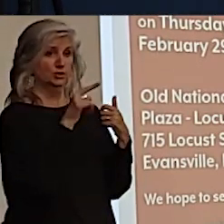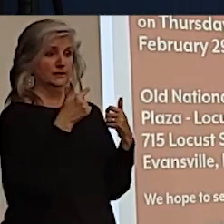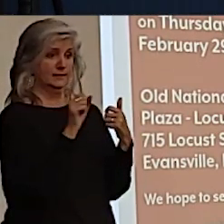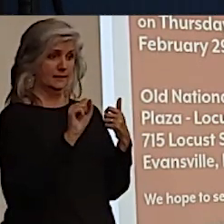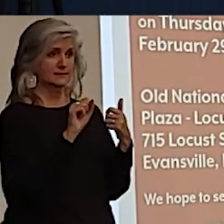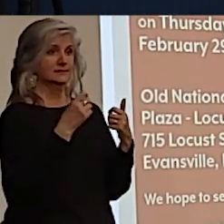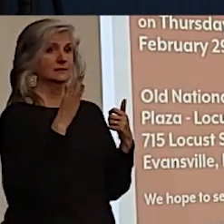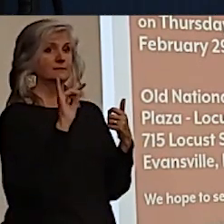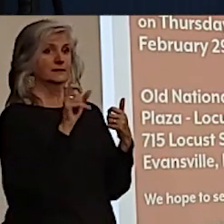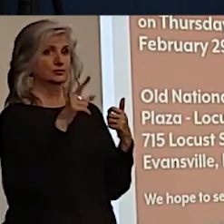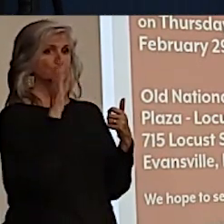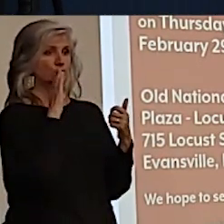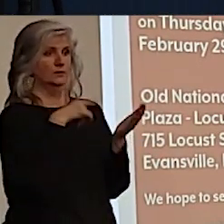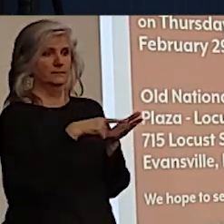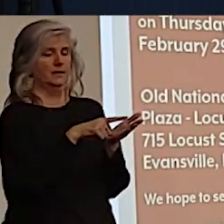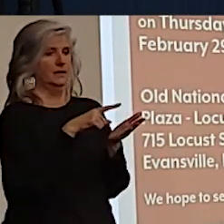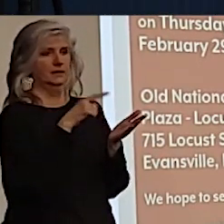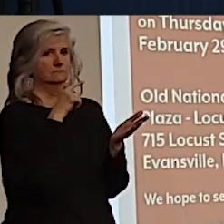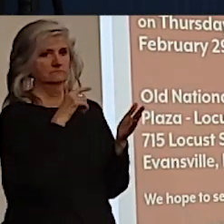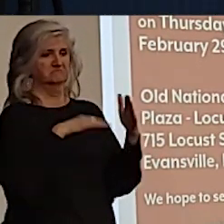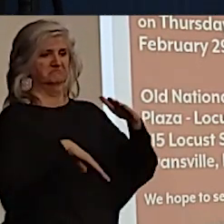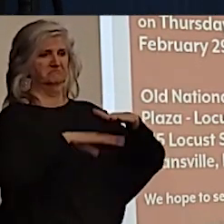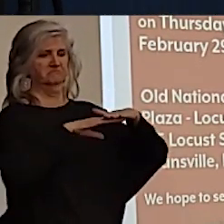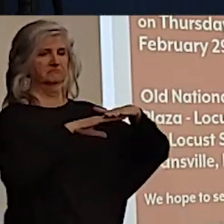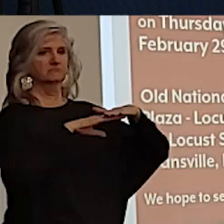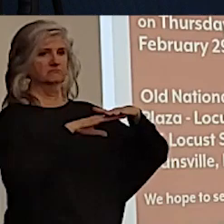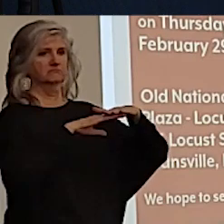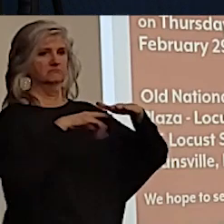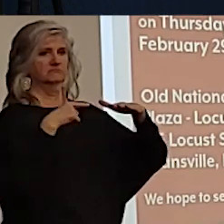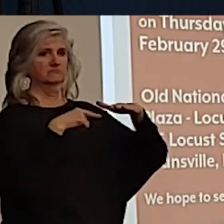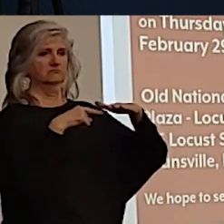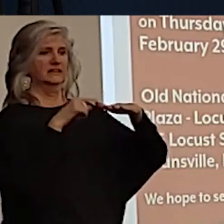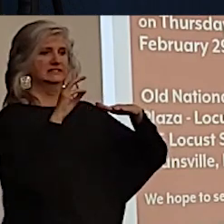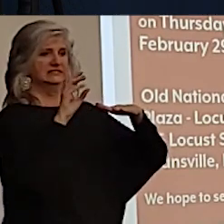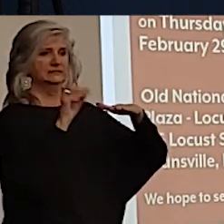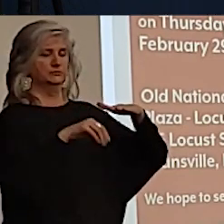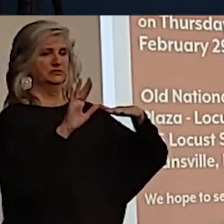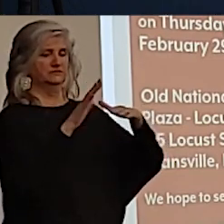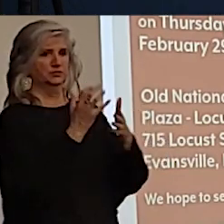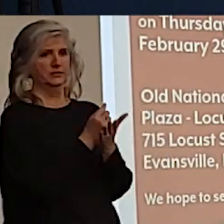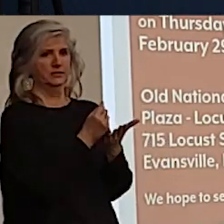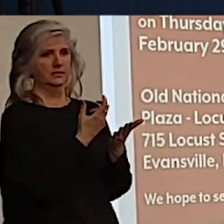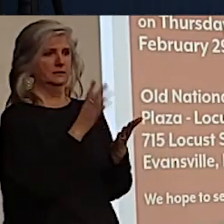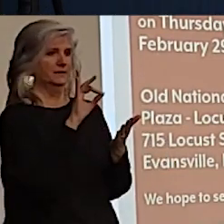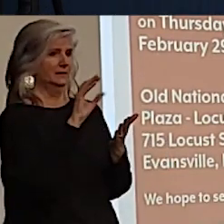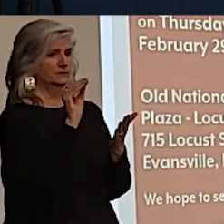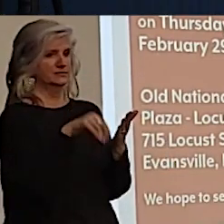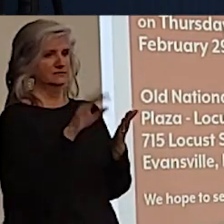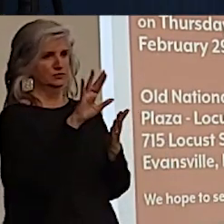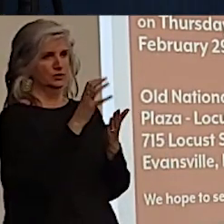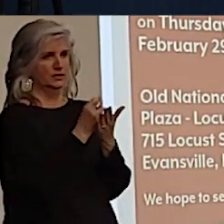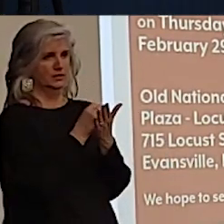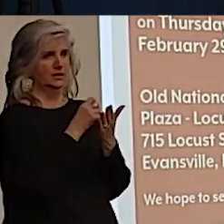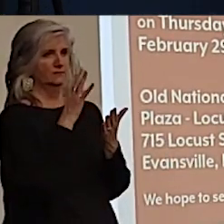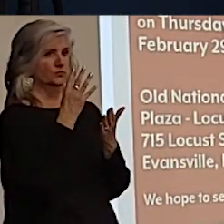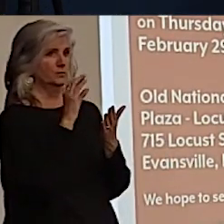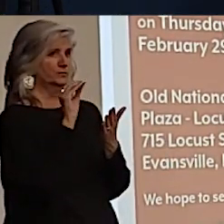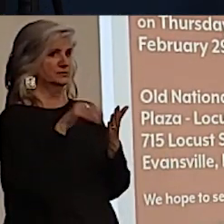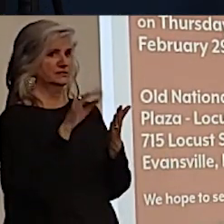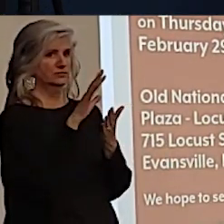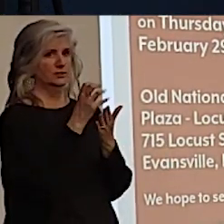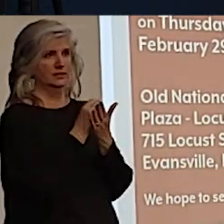bills, you will pay no more than 6% of your income, 8% of your income, 4% of your